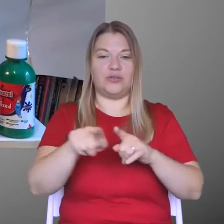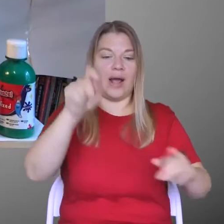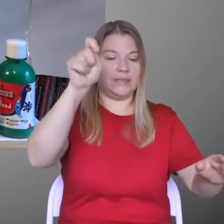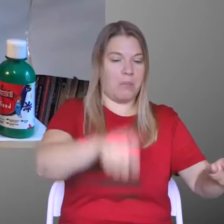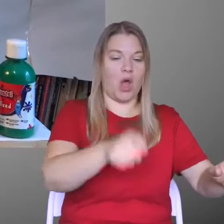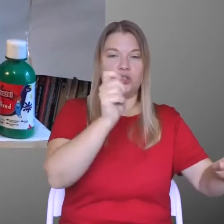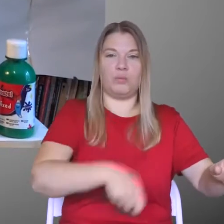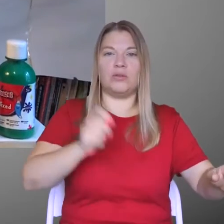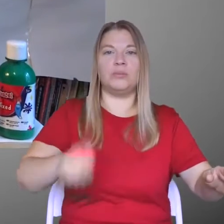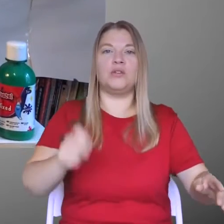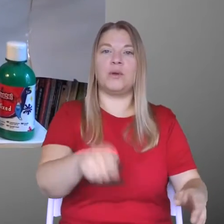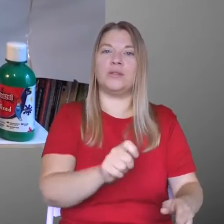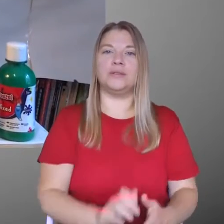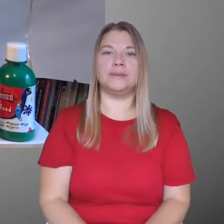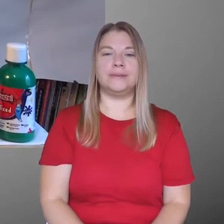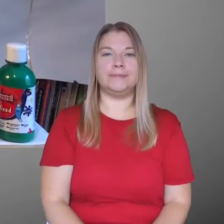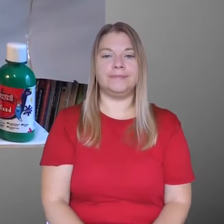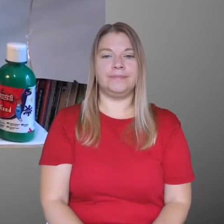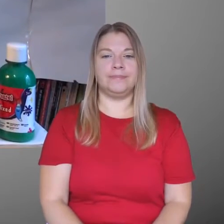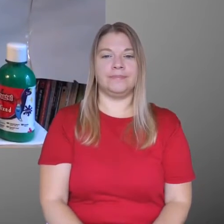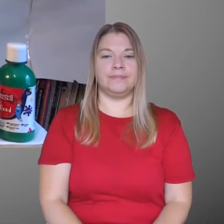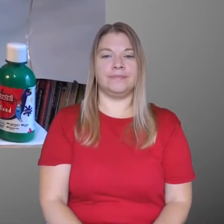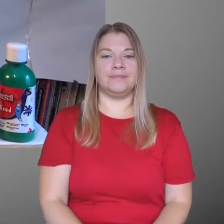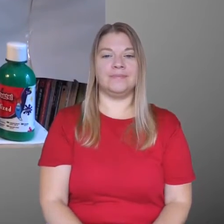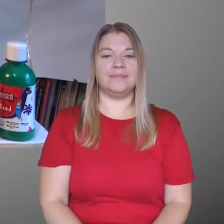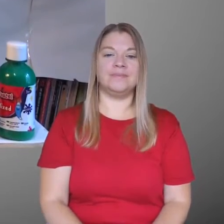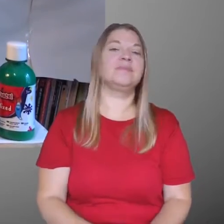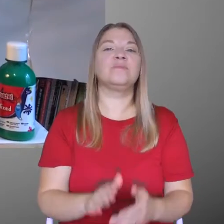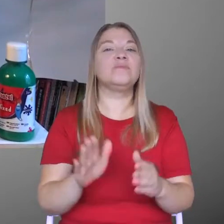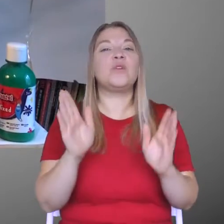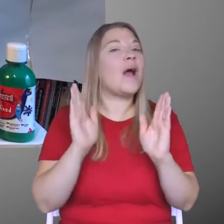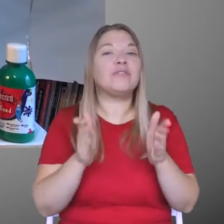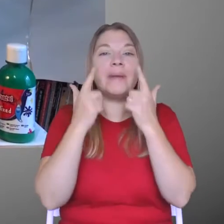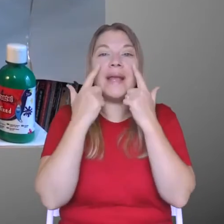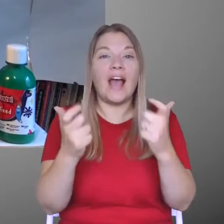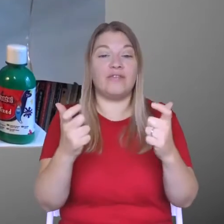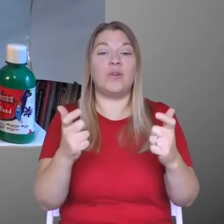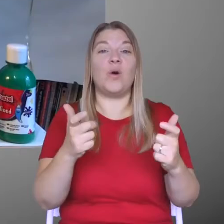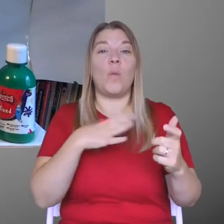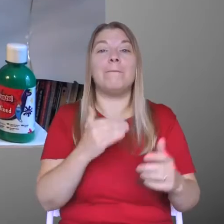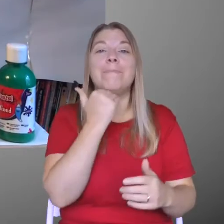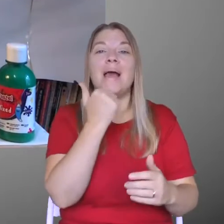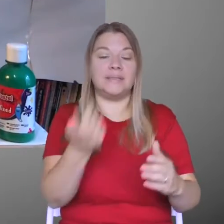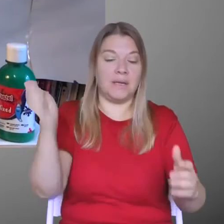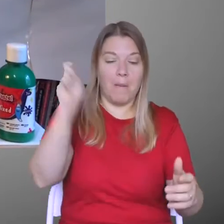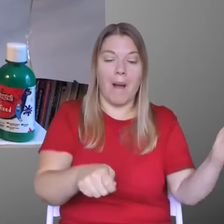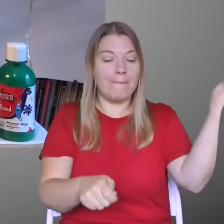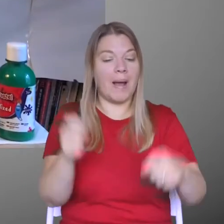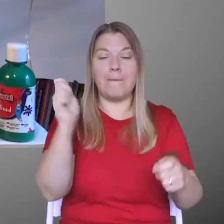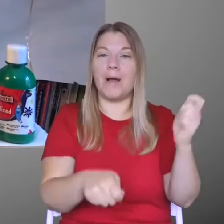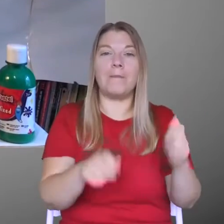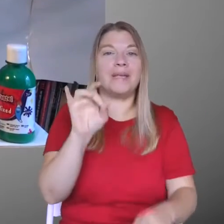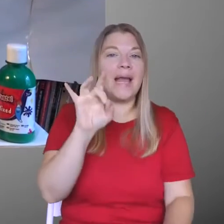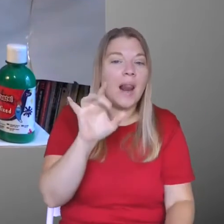there. You don't want to be stingy with it, you want to give it lots. I'm going to use some yellow. I'm going